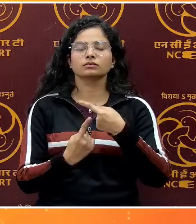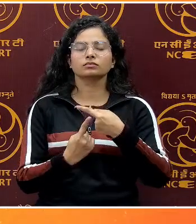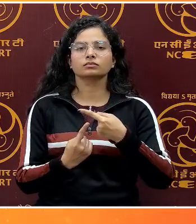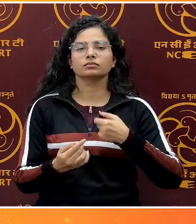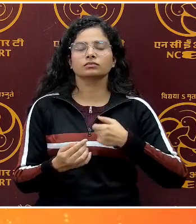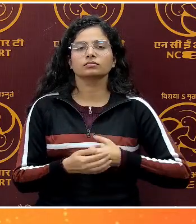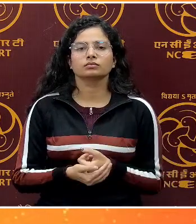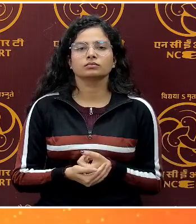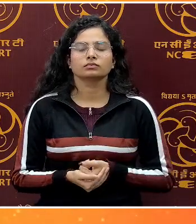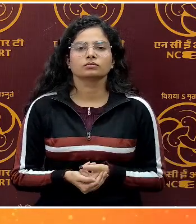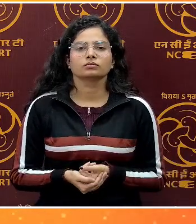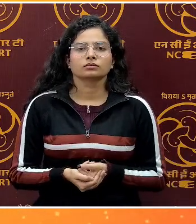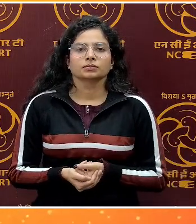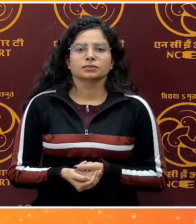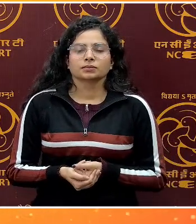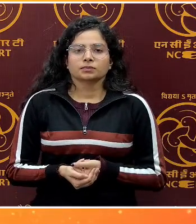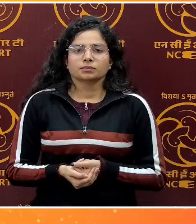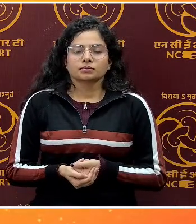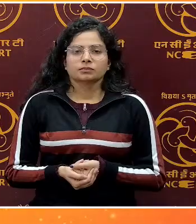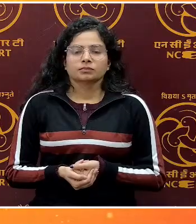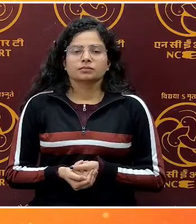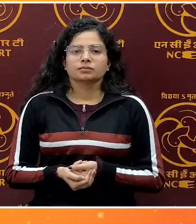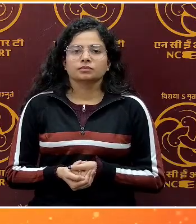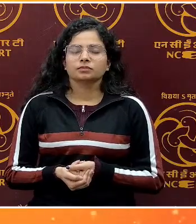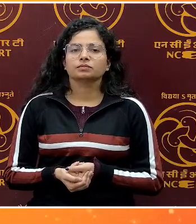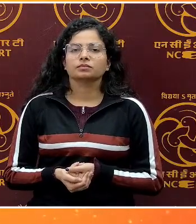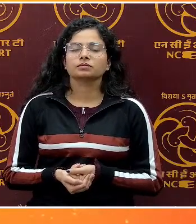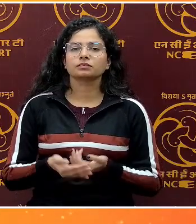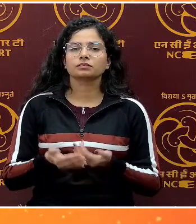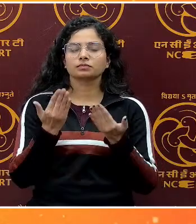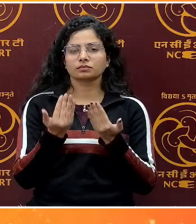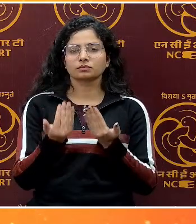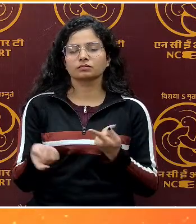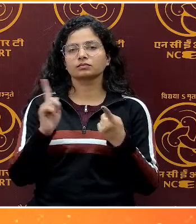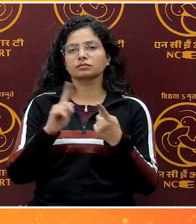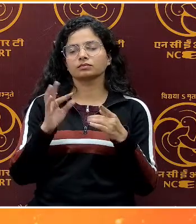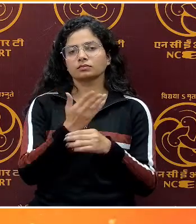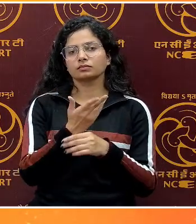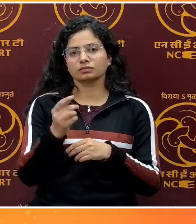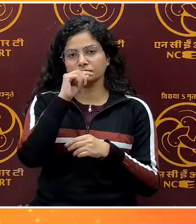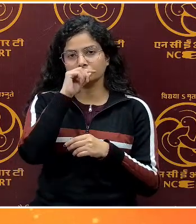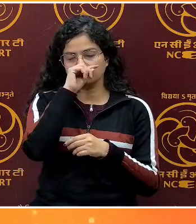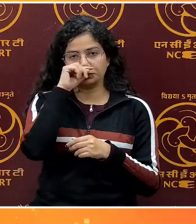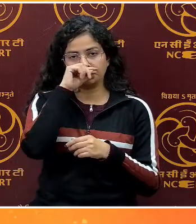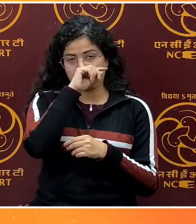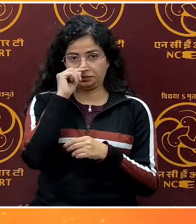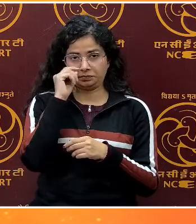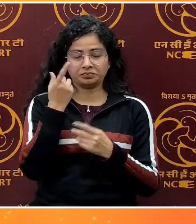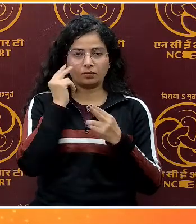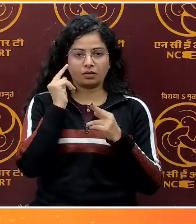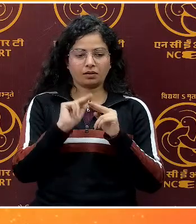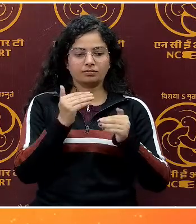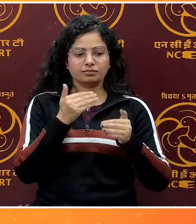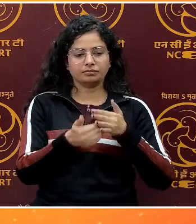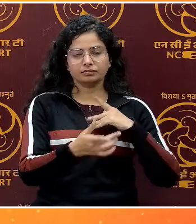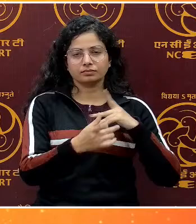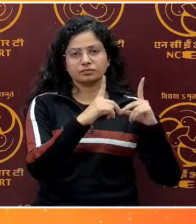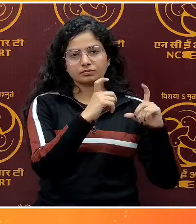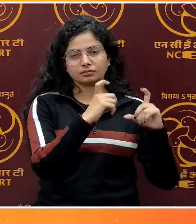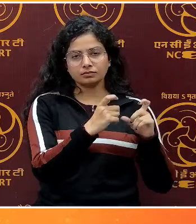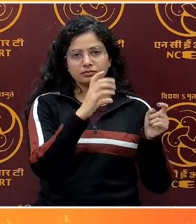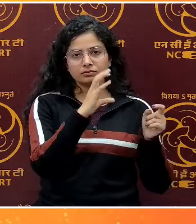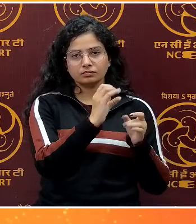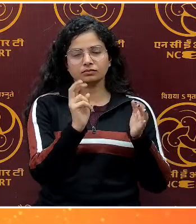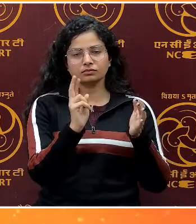image formed by convex mirrors. Now in this case, what happens? That image formed by convex mirror